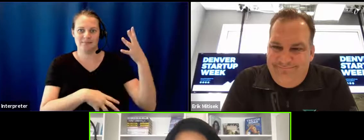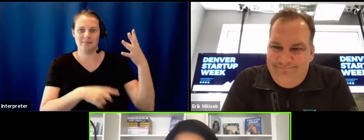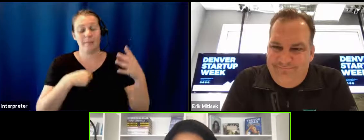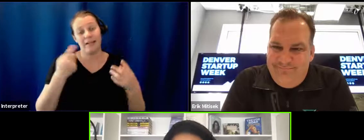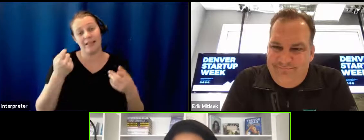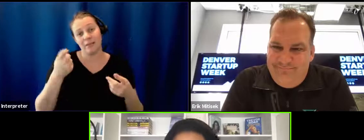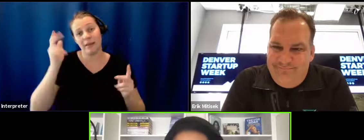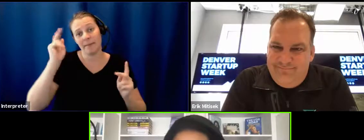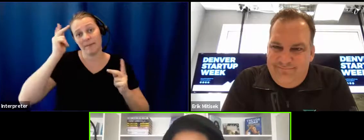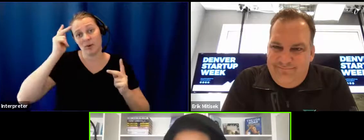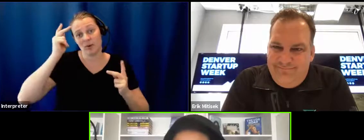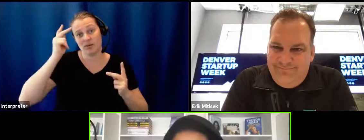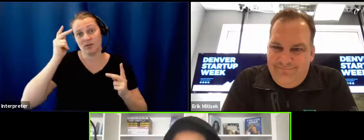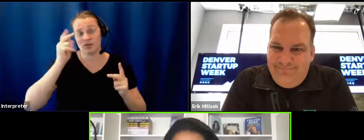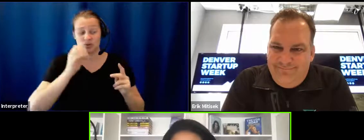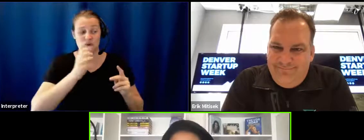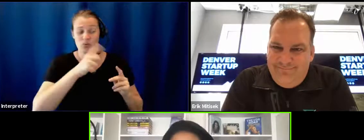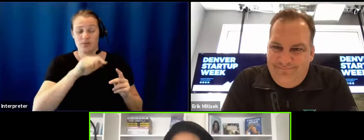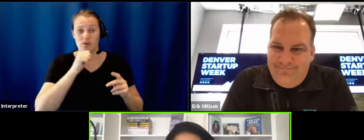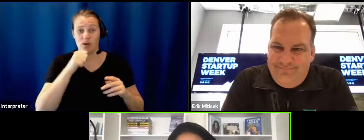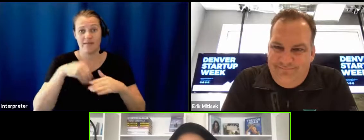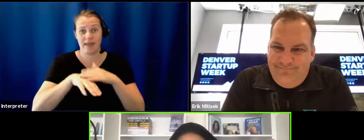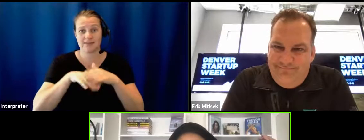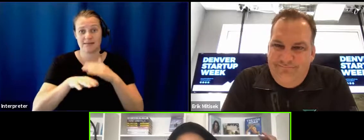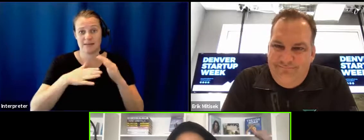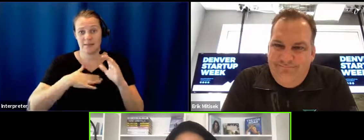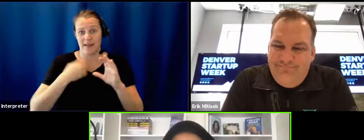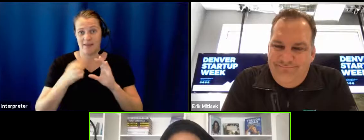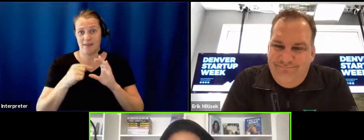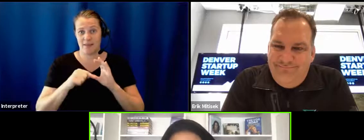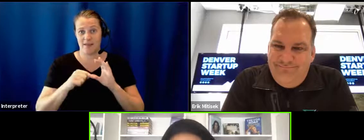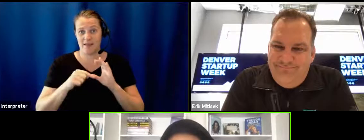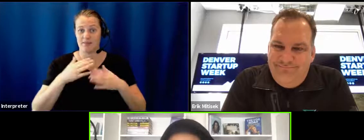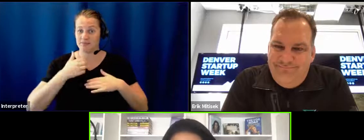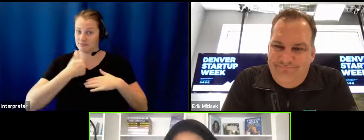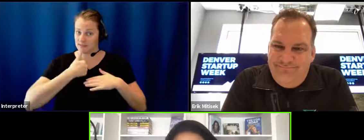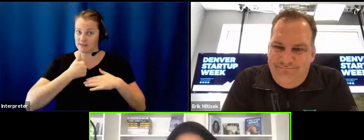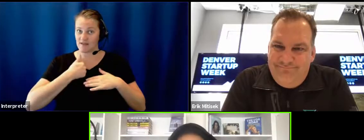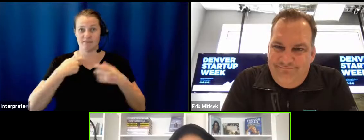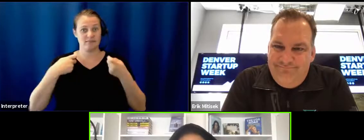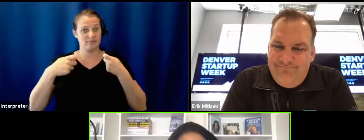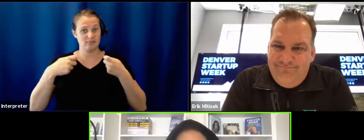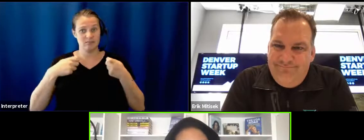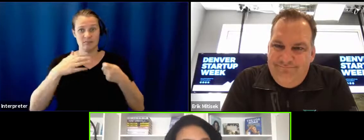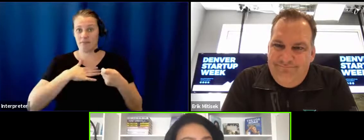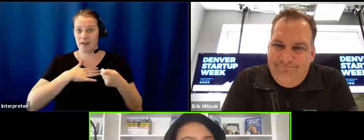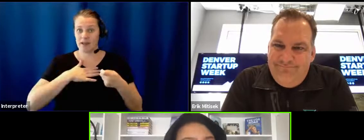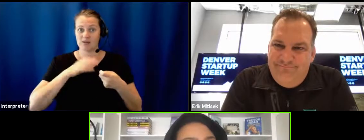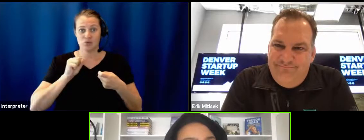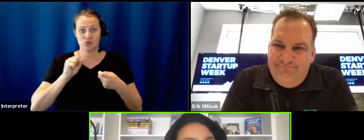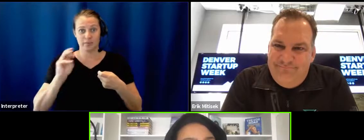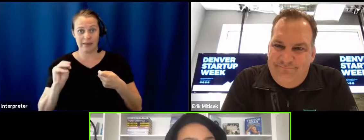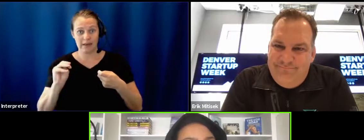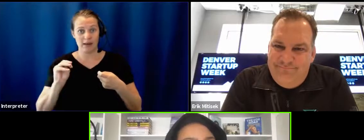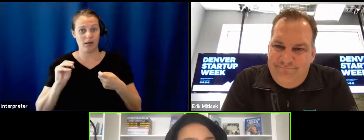nobody has access to my email. Like I just, you know, handle all my email, all my social.